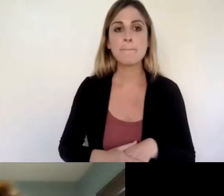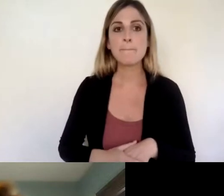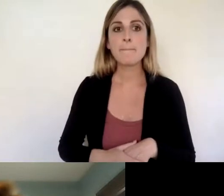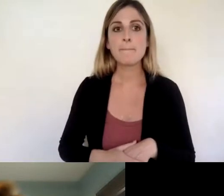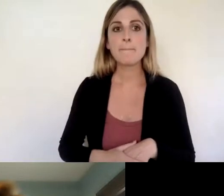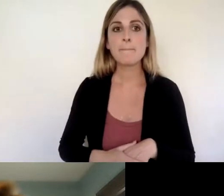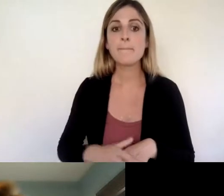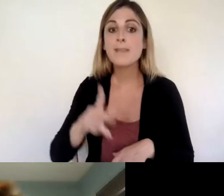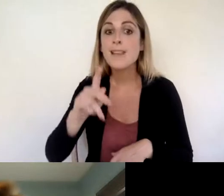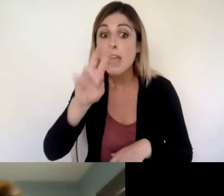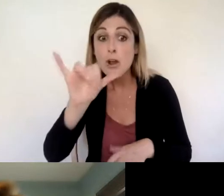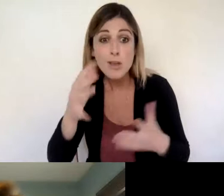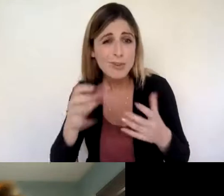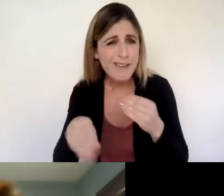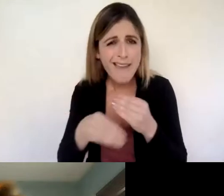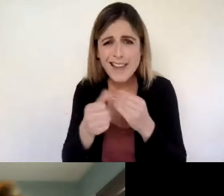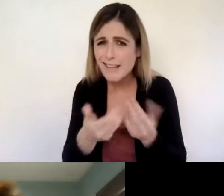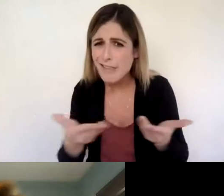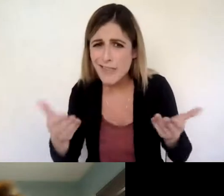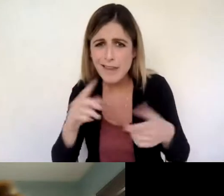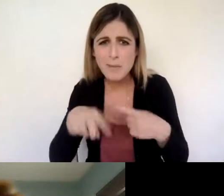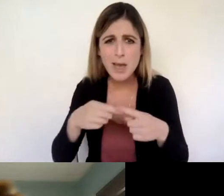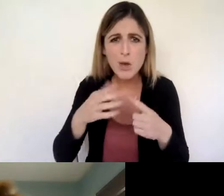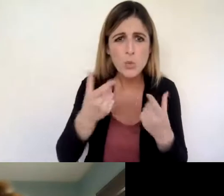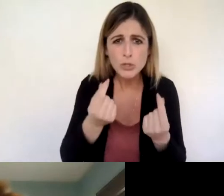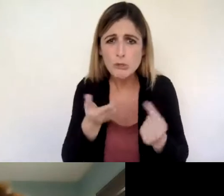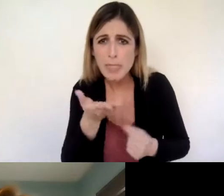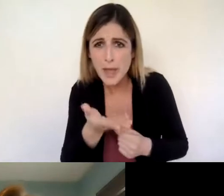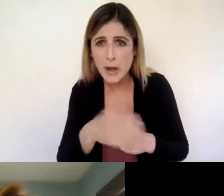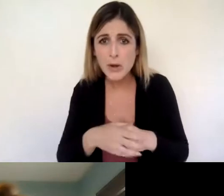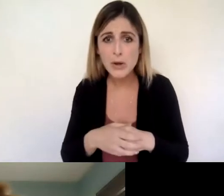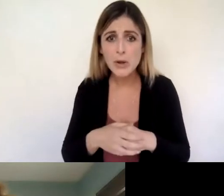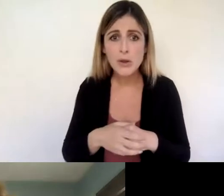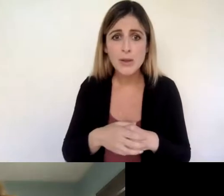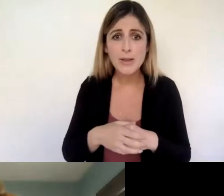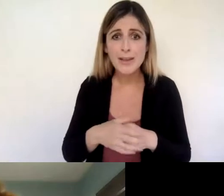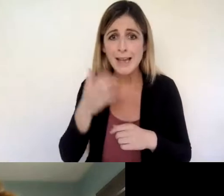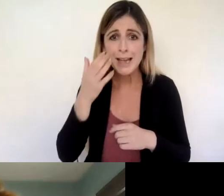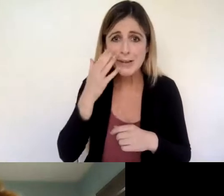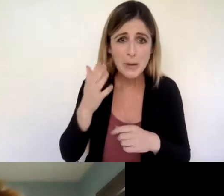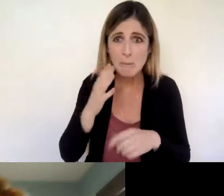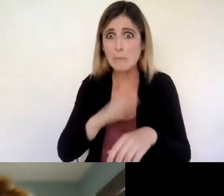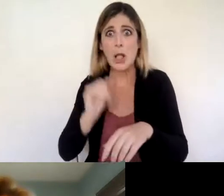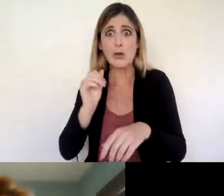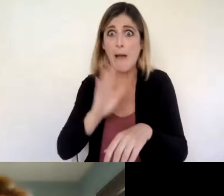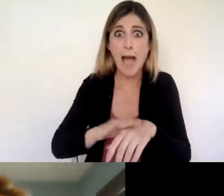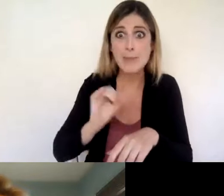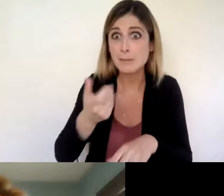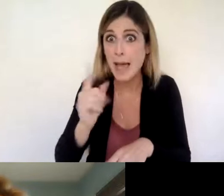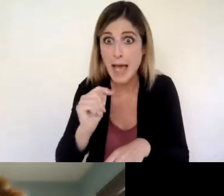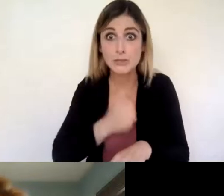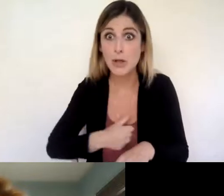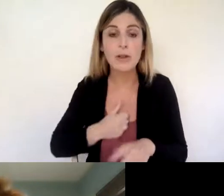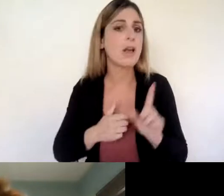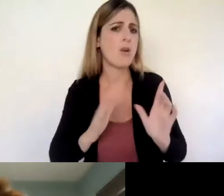I don't know, Kerry, did you want to say anything a little bit about what you guys are doing there? I didn't mean to put you on the spot. But okay, so I serve as the